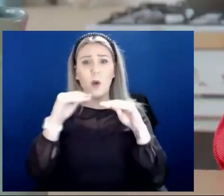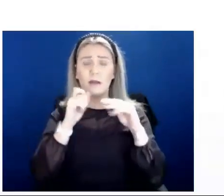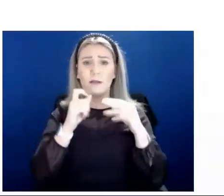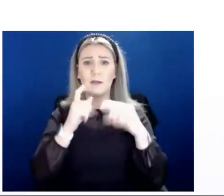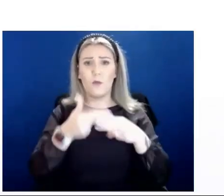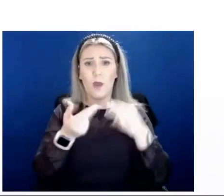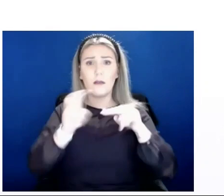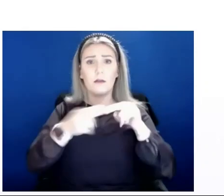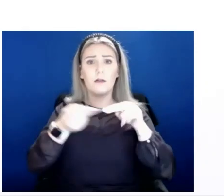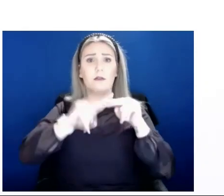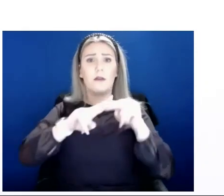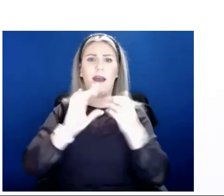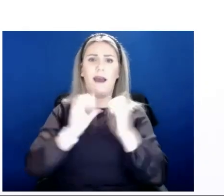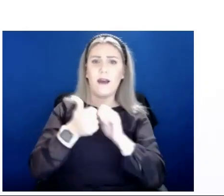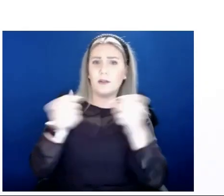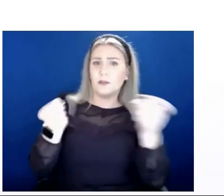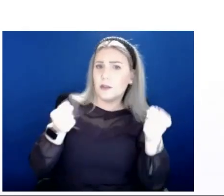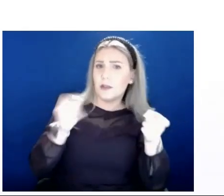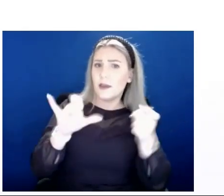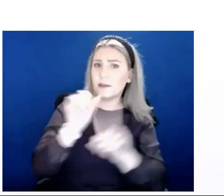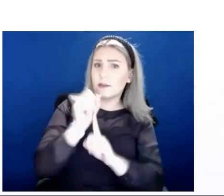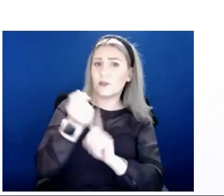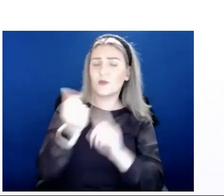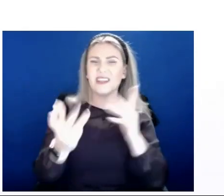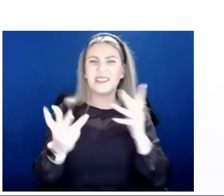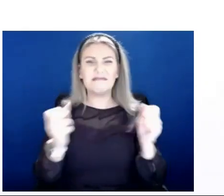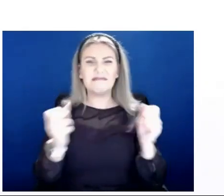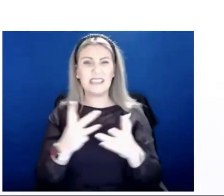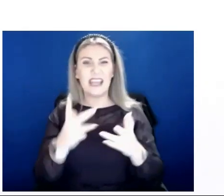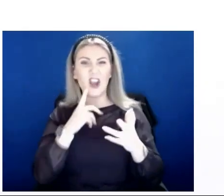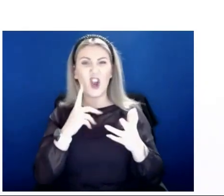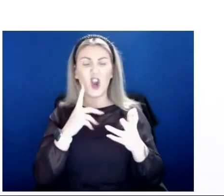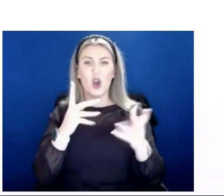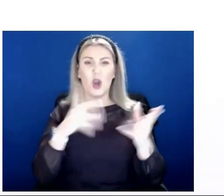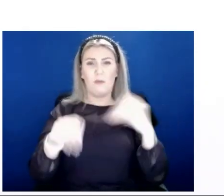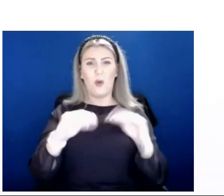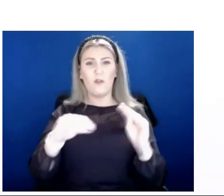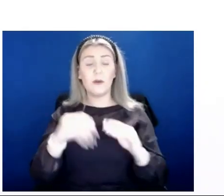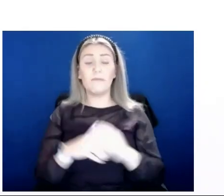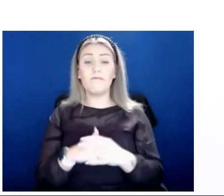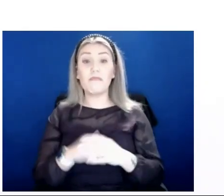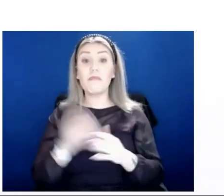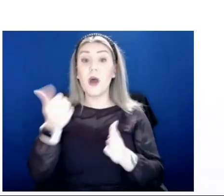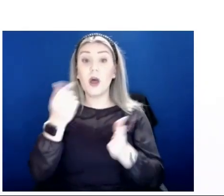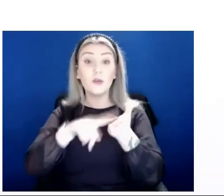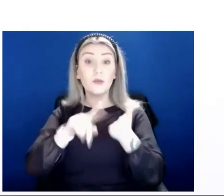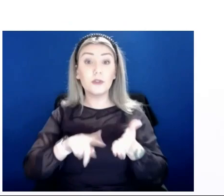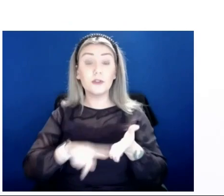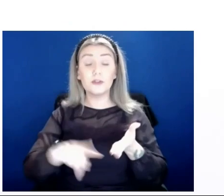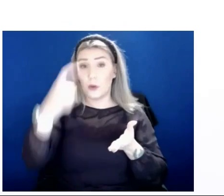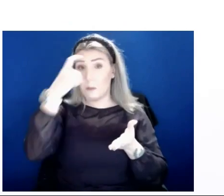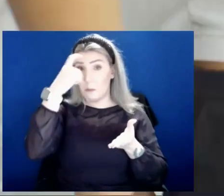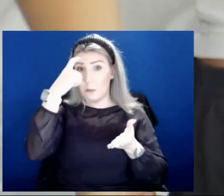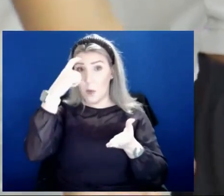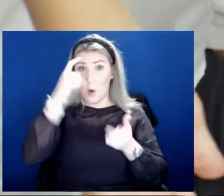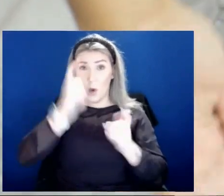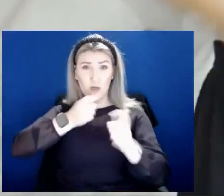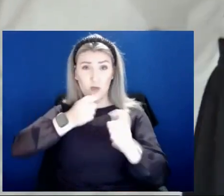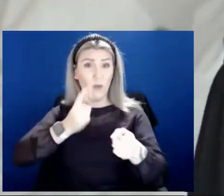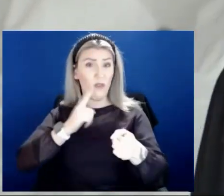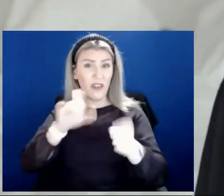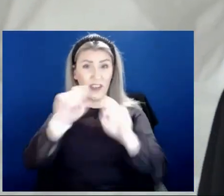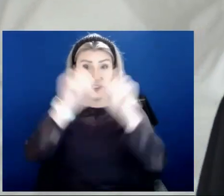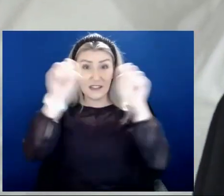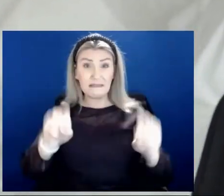deal with the situation, and they're afraid to maybe do a lot of movements. Other research suggests that the brain's reward system may be an important factor in linking